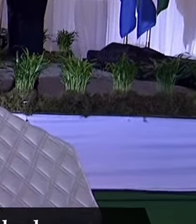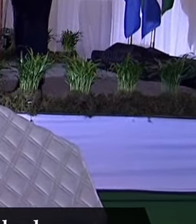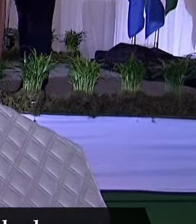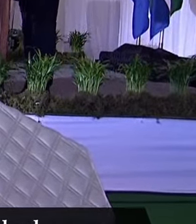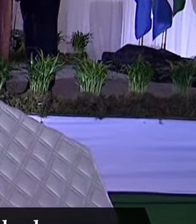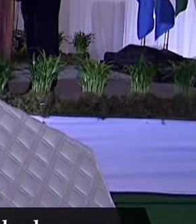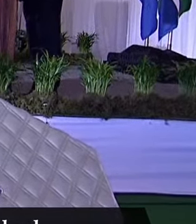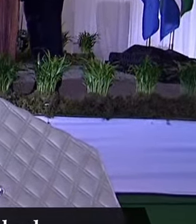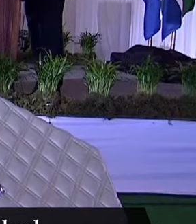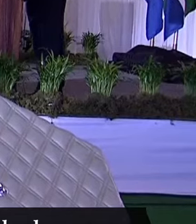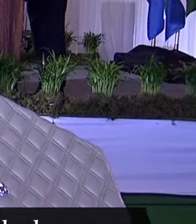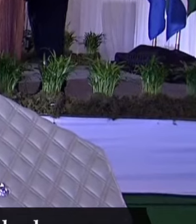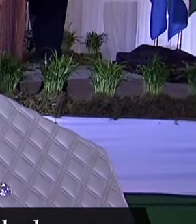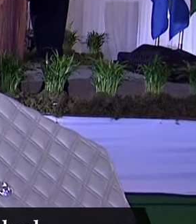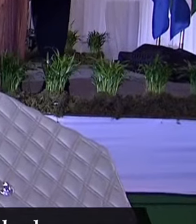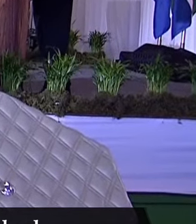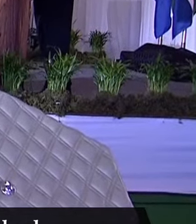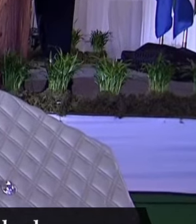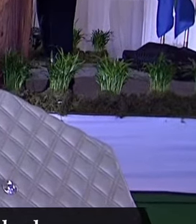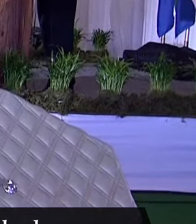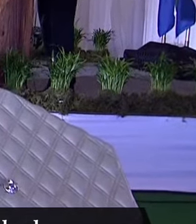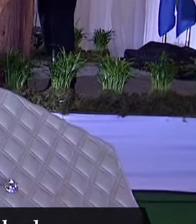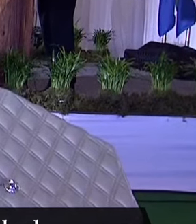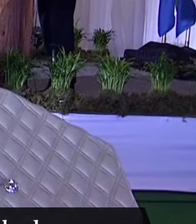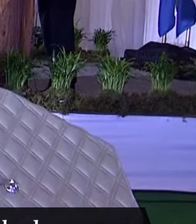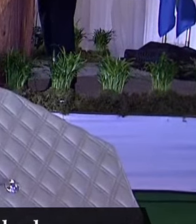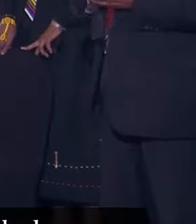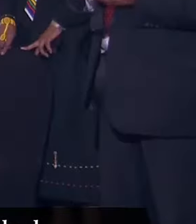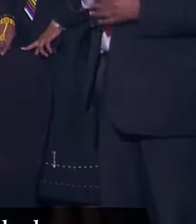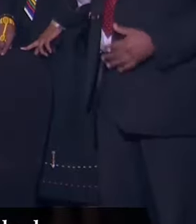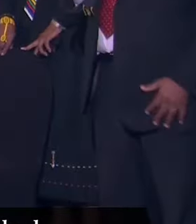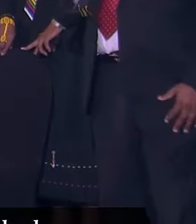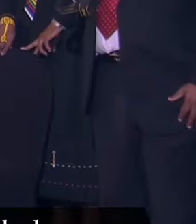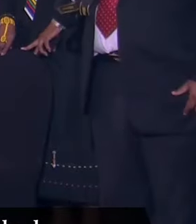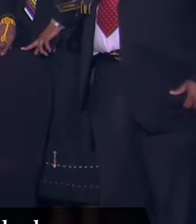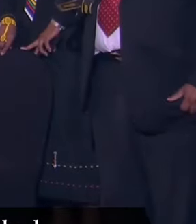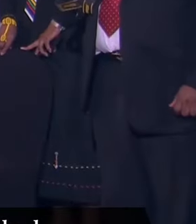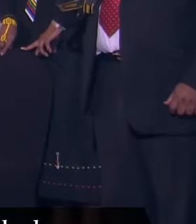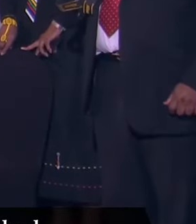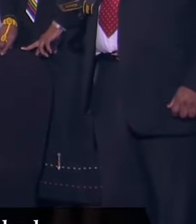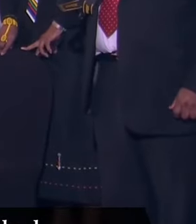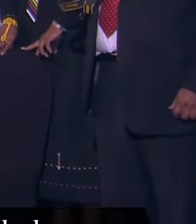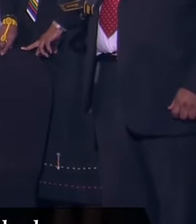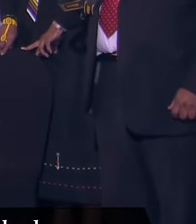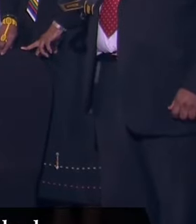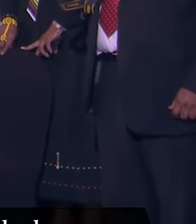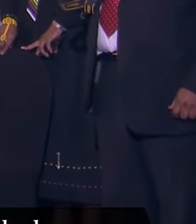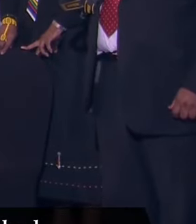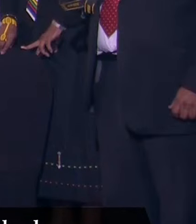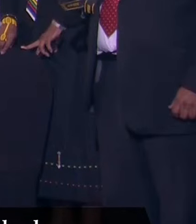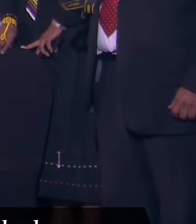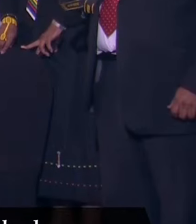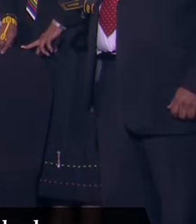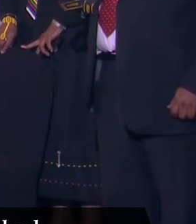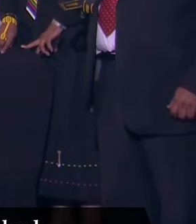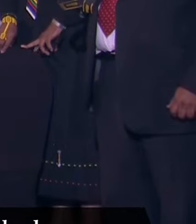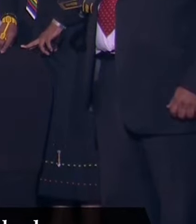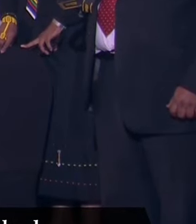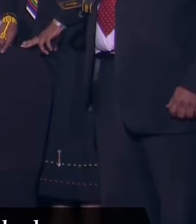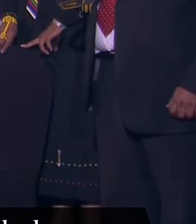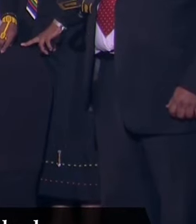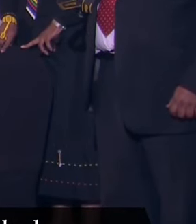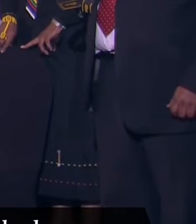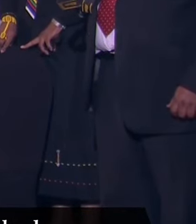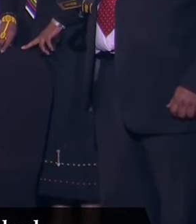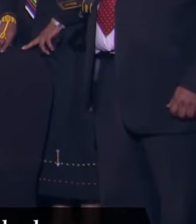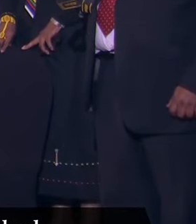Thank you very much, everybody. That brings the end of the formal part of this ceremony to an end. Can we